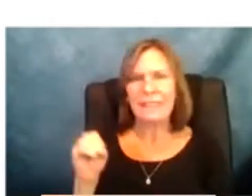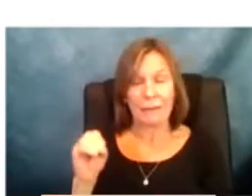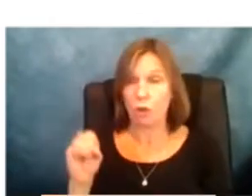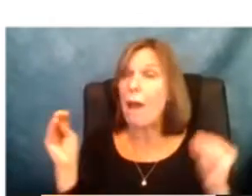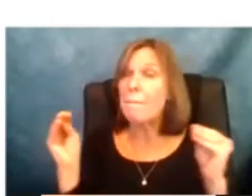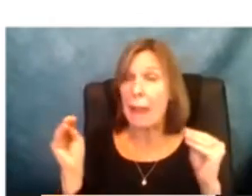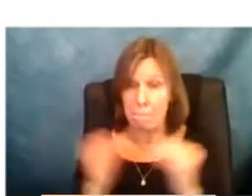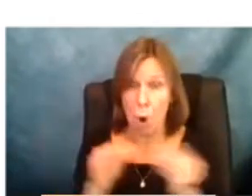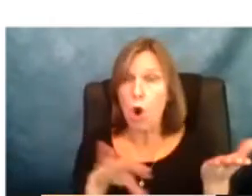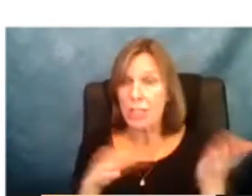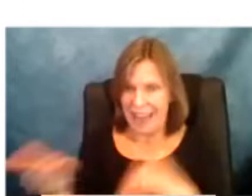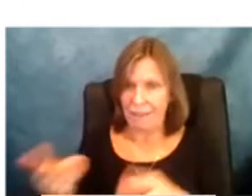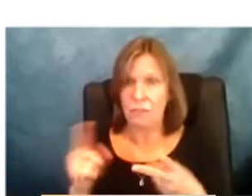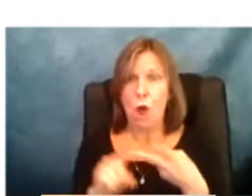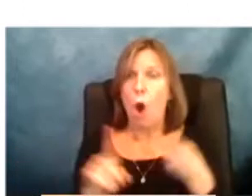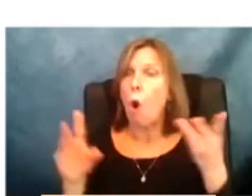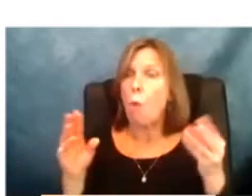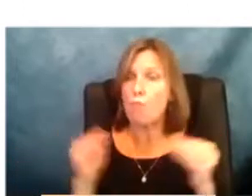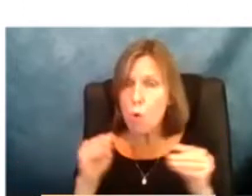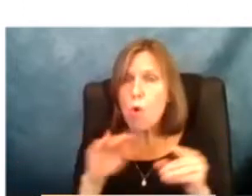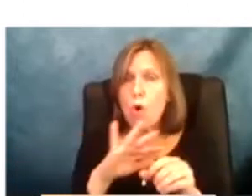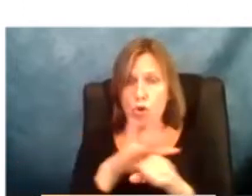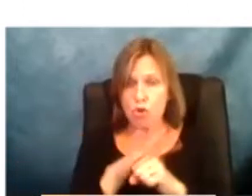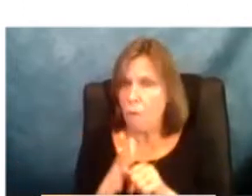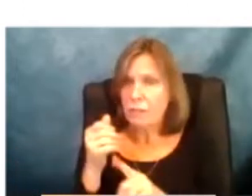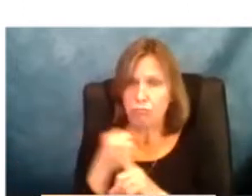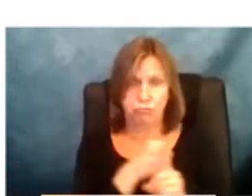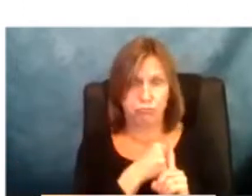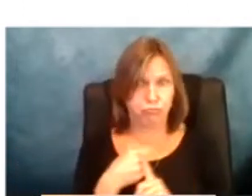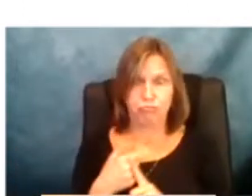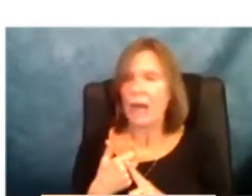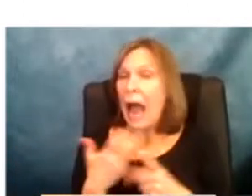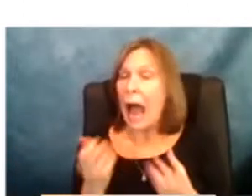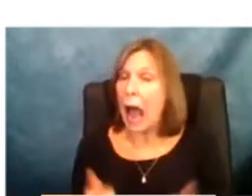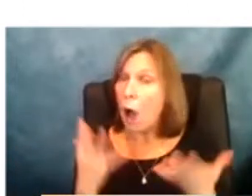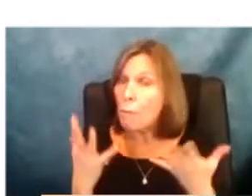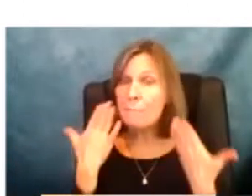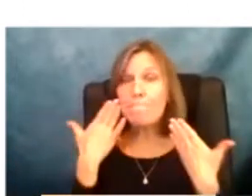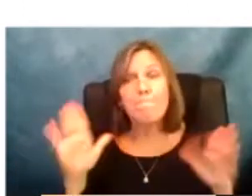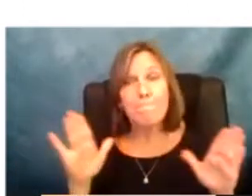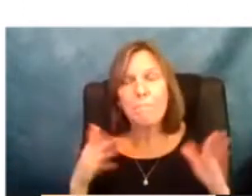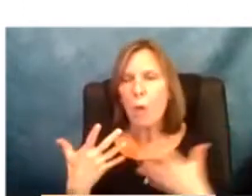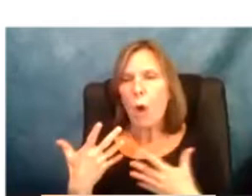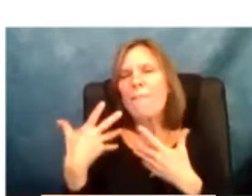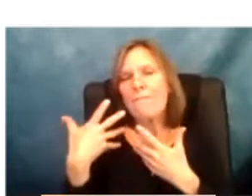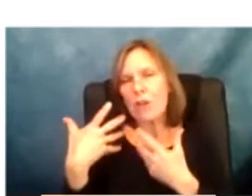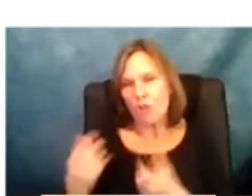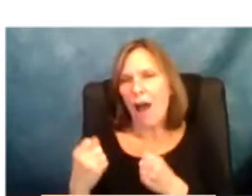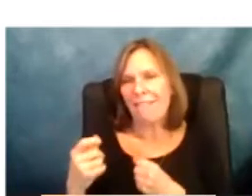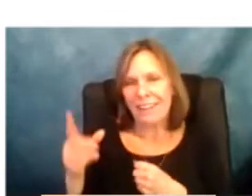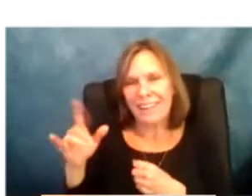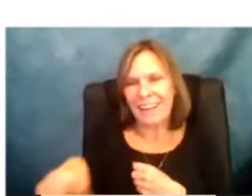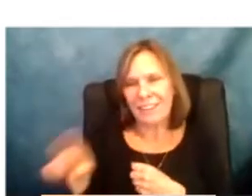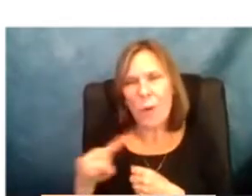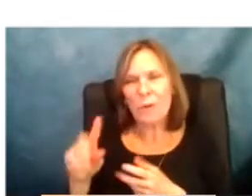more cases, right? We don't know how many, but we feel as confident as possible probably in these,